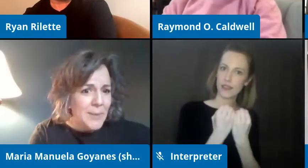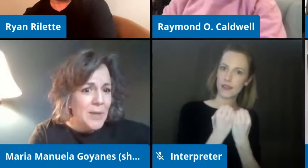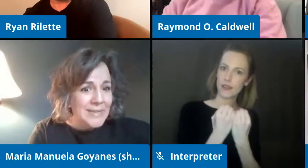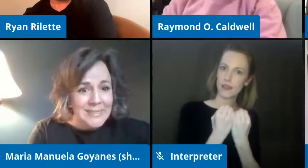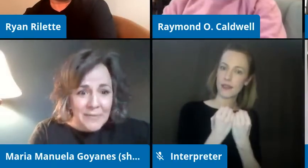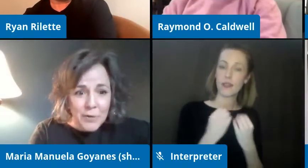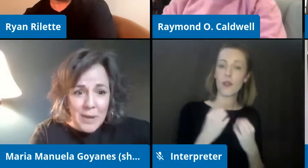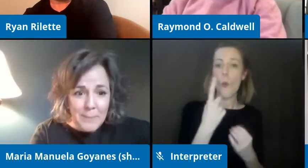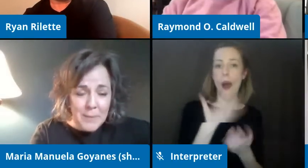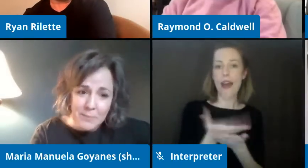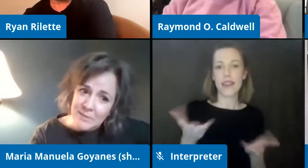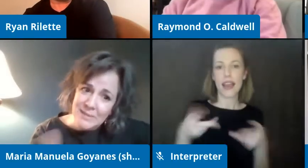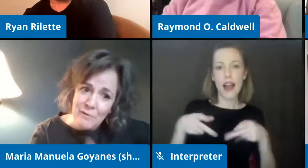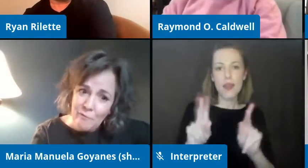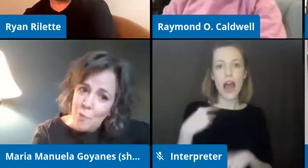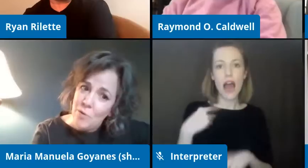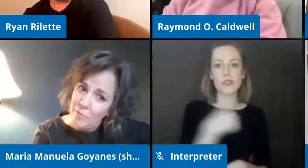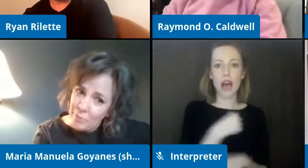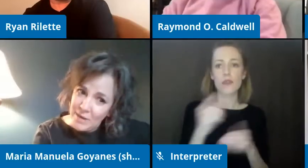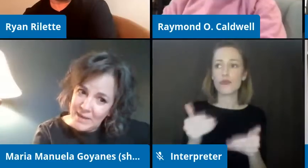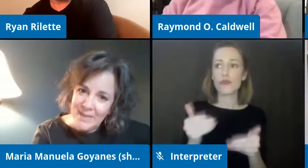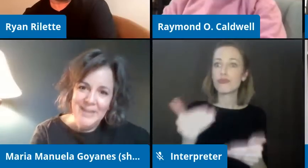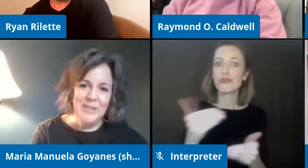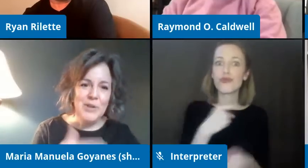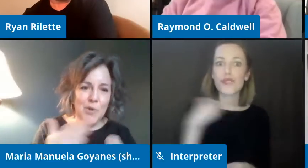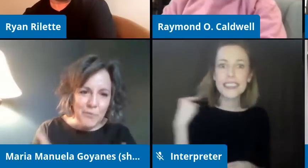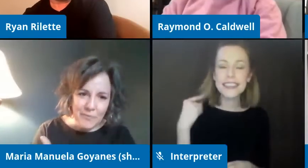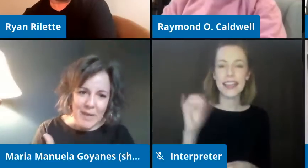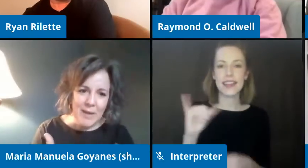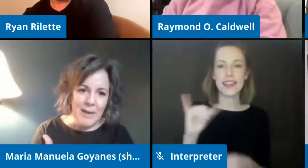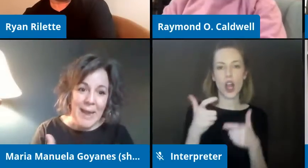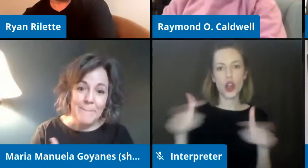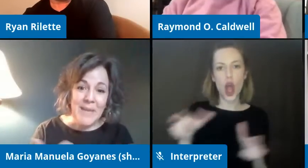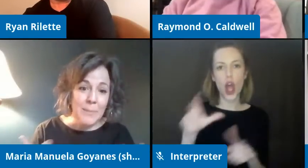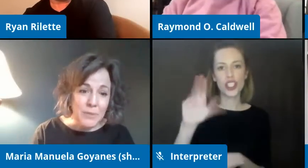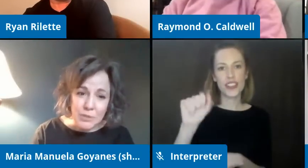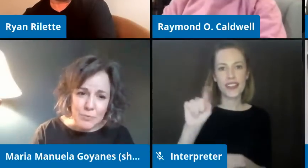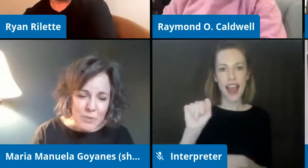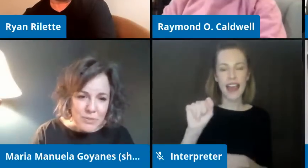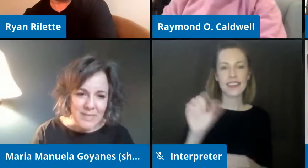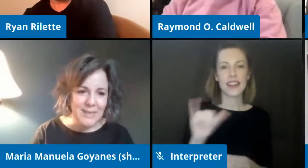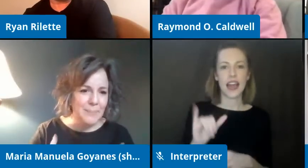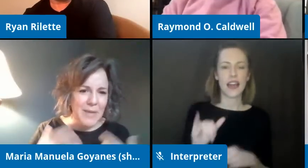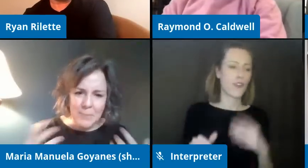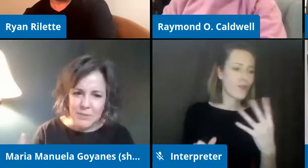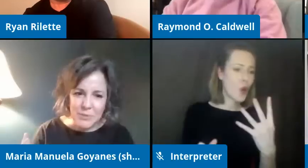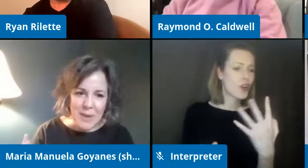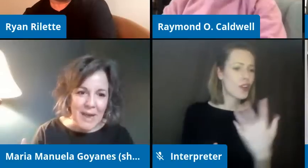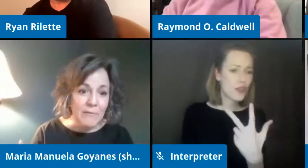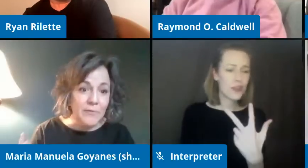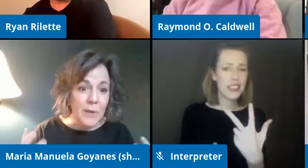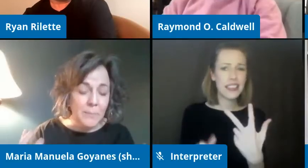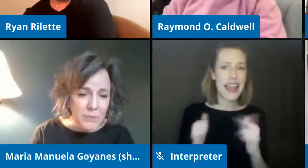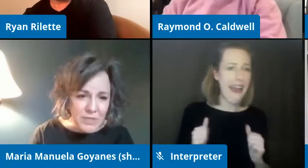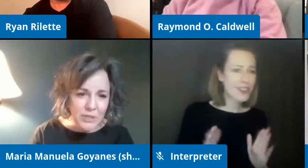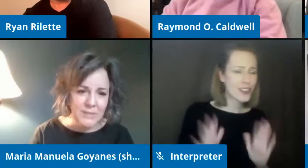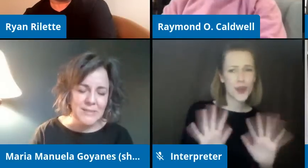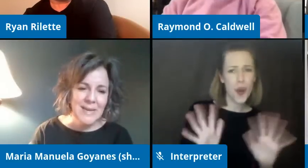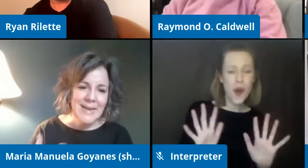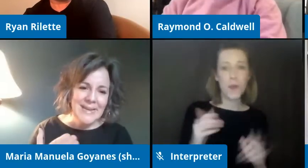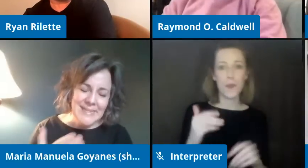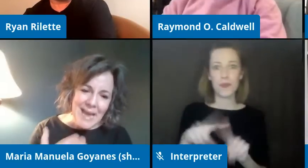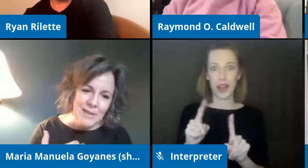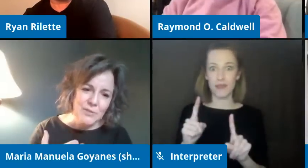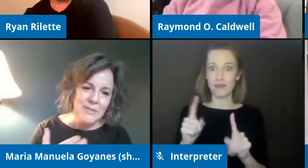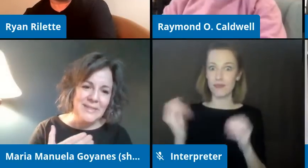I'm talking about like 7 or 8 people instead of 4 or 3, you know, be able to do music, be able to have